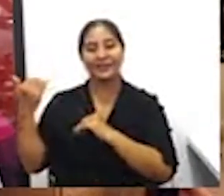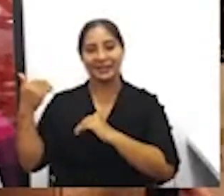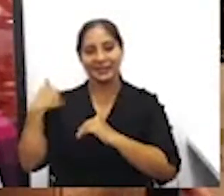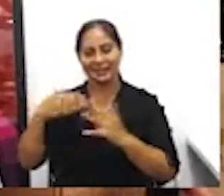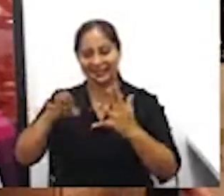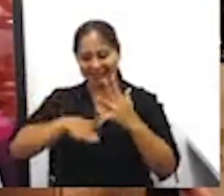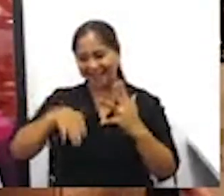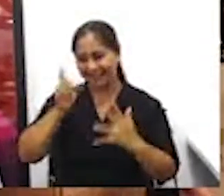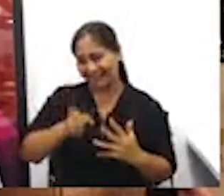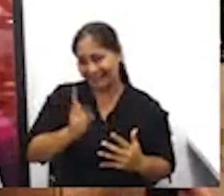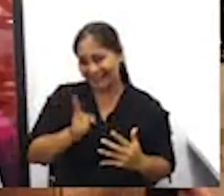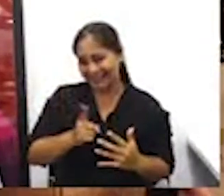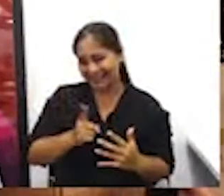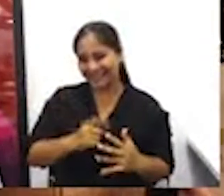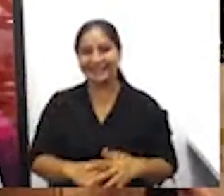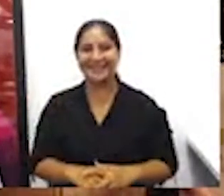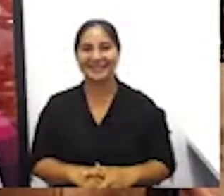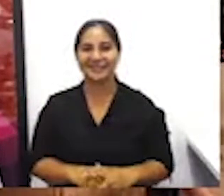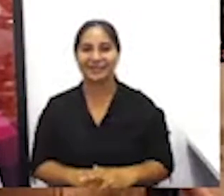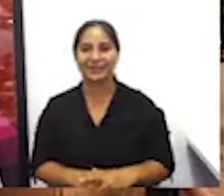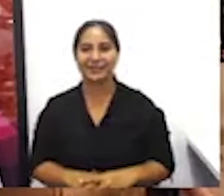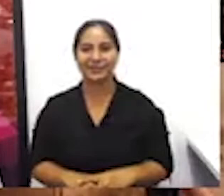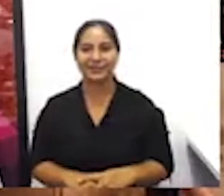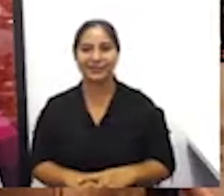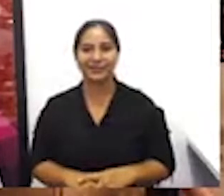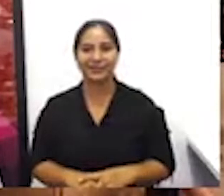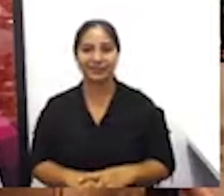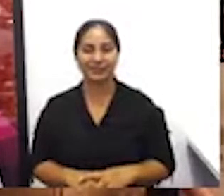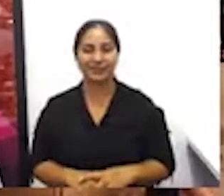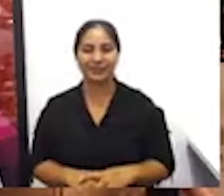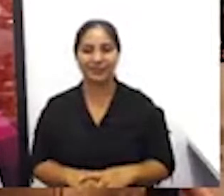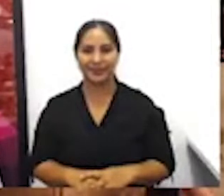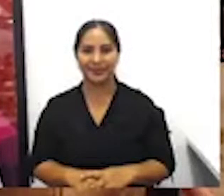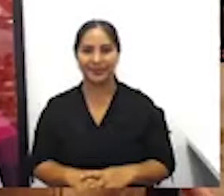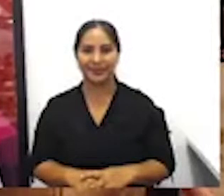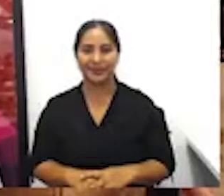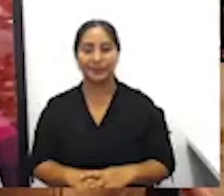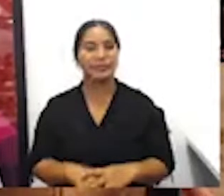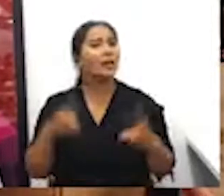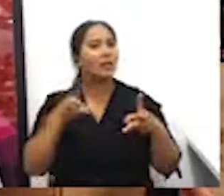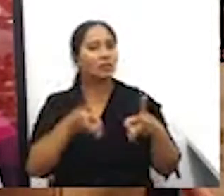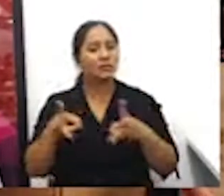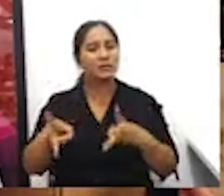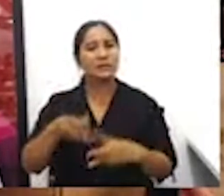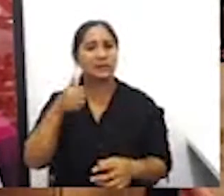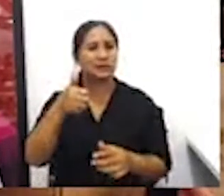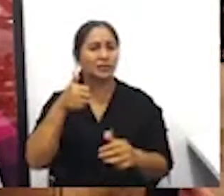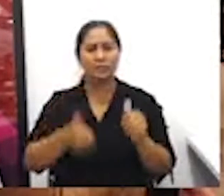from Monica from Indonesia. What is the right way for young people today to reach a position like